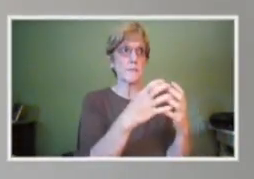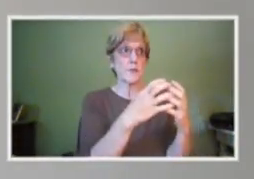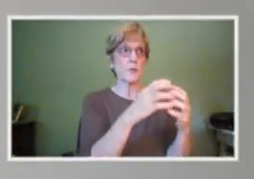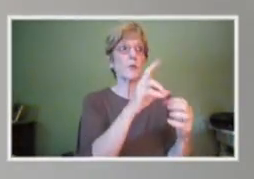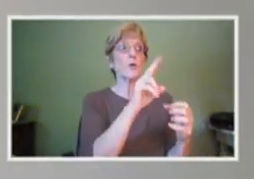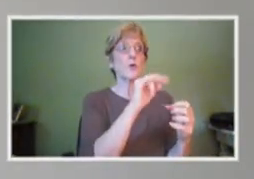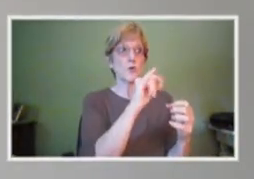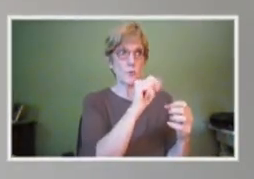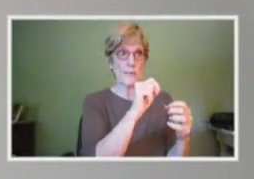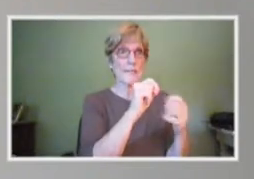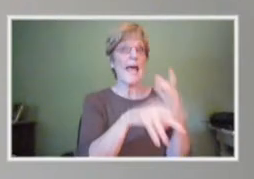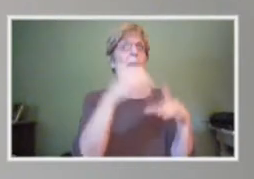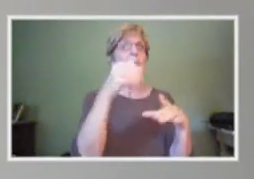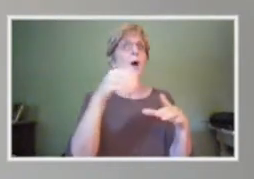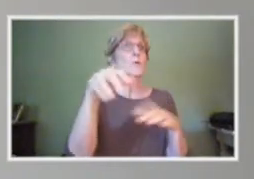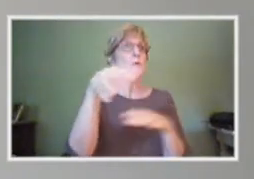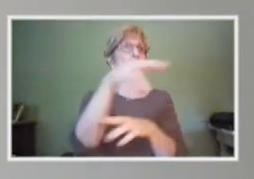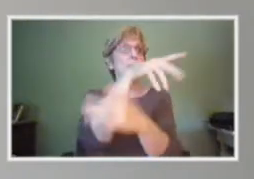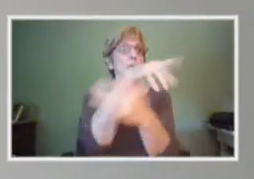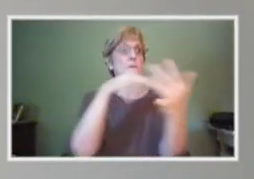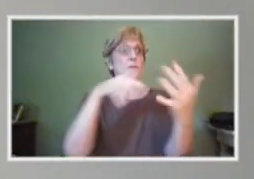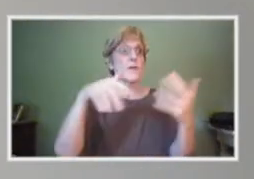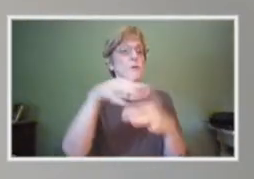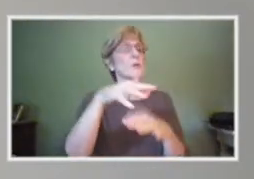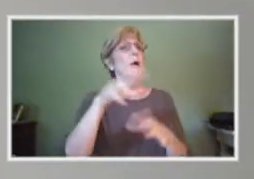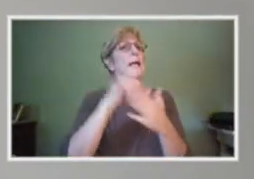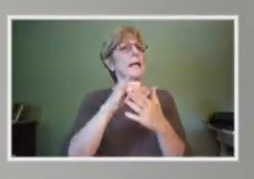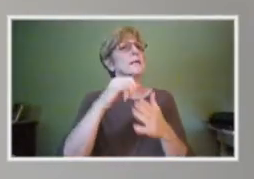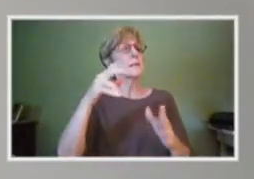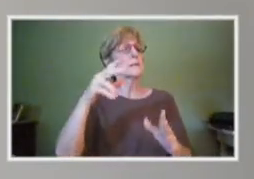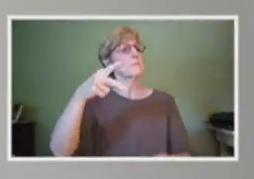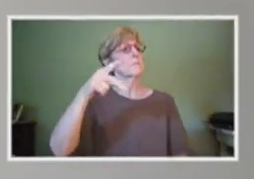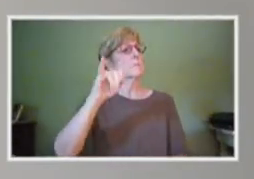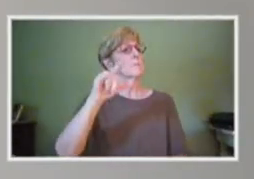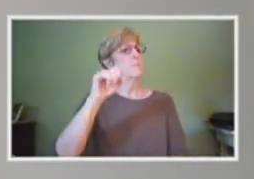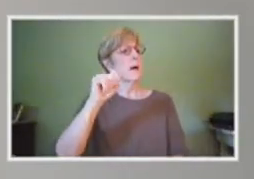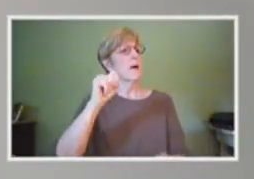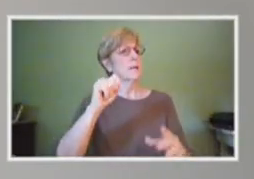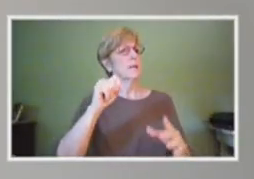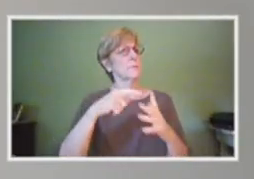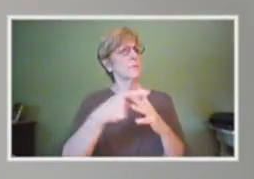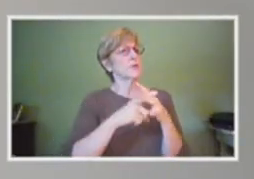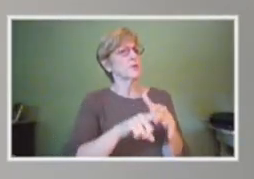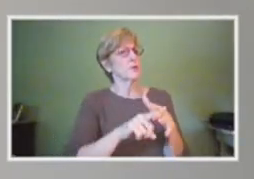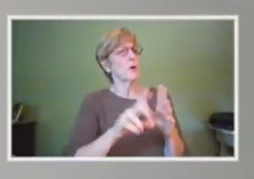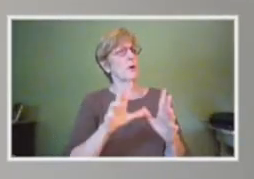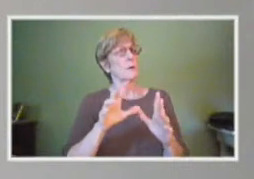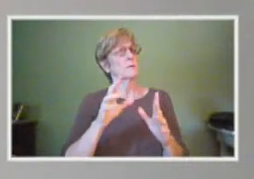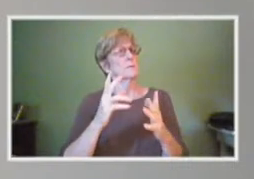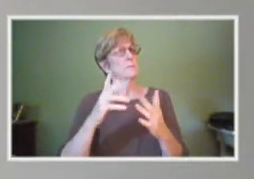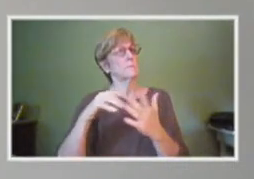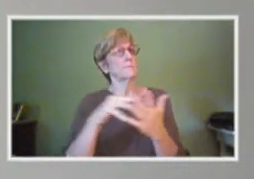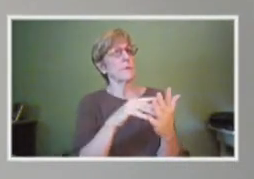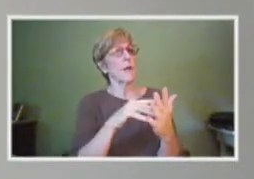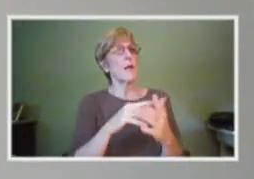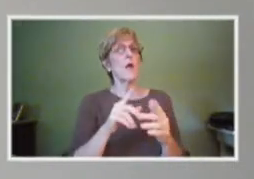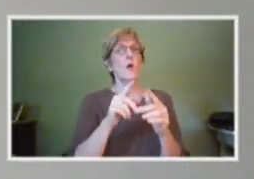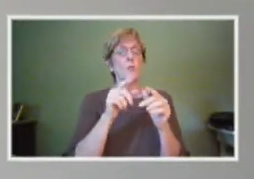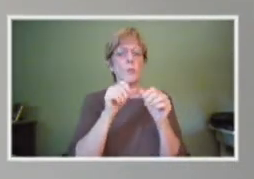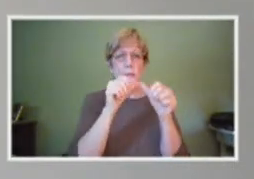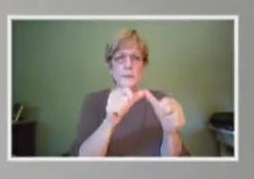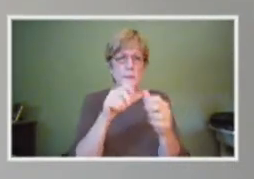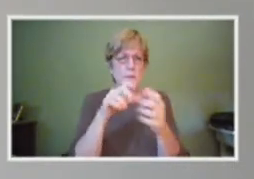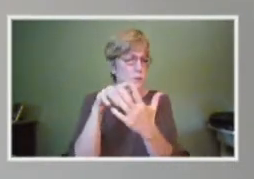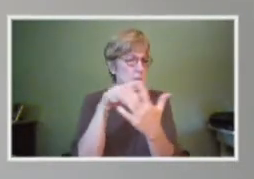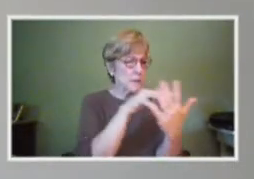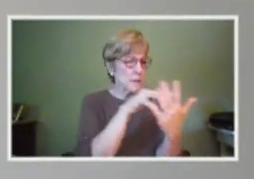the field, and it's a pilot. So what's good about it is, as we continue to look at it, one, we